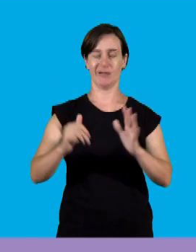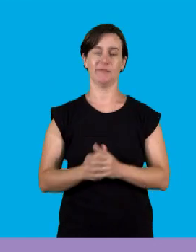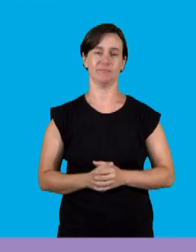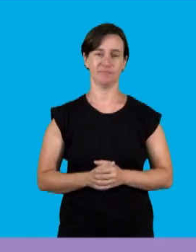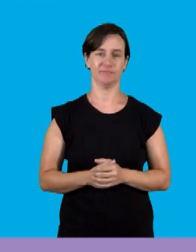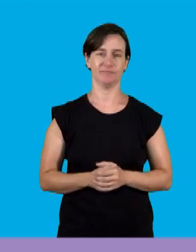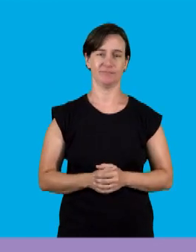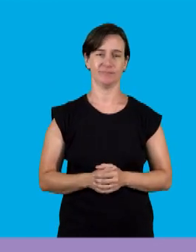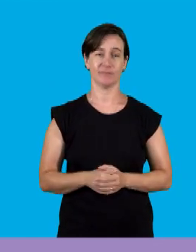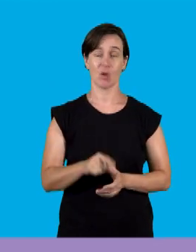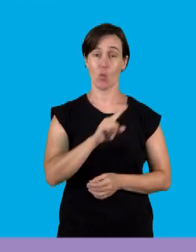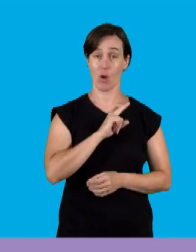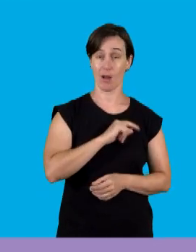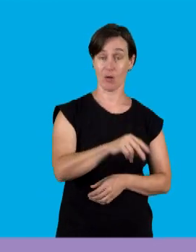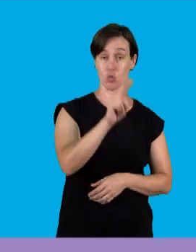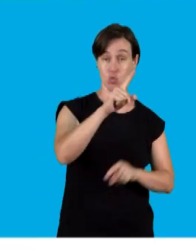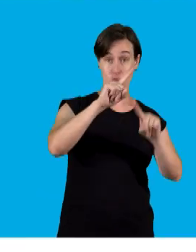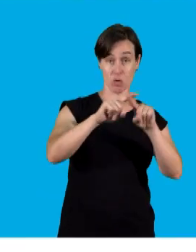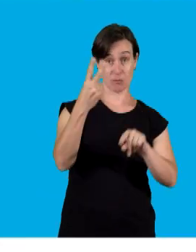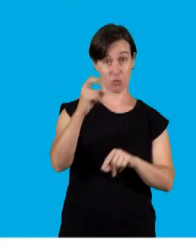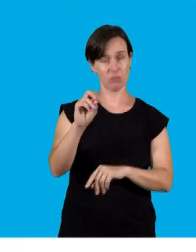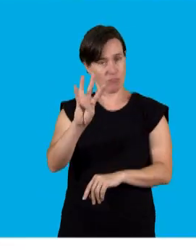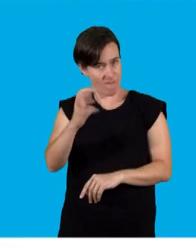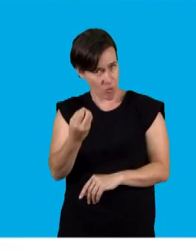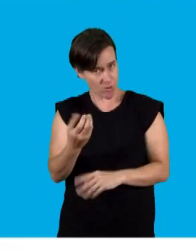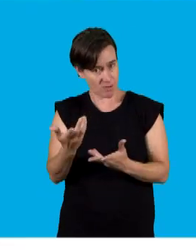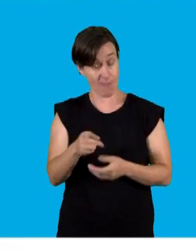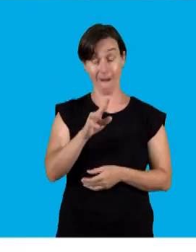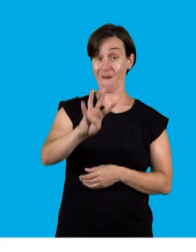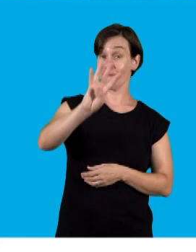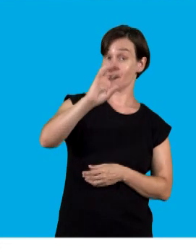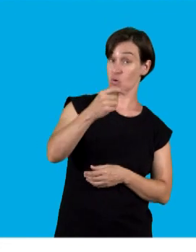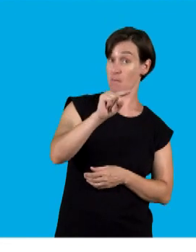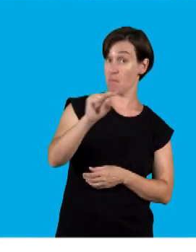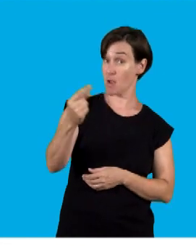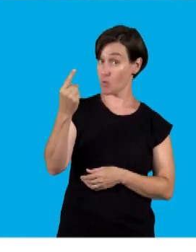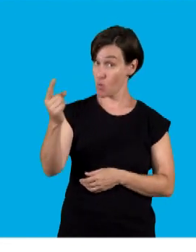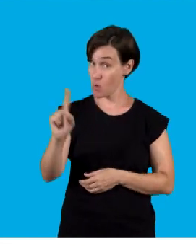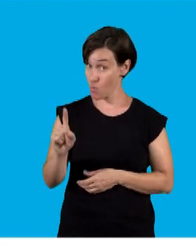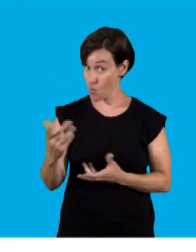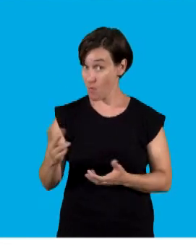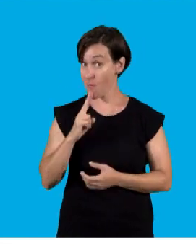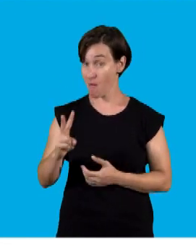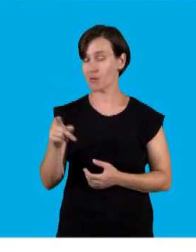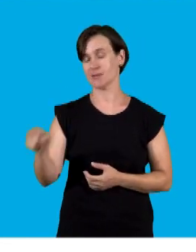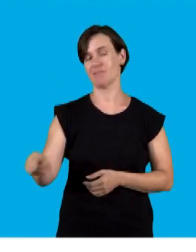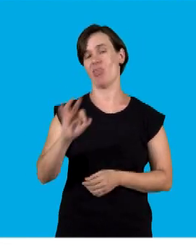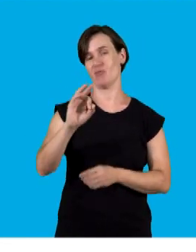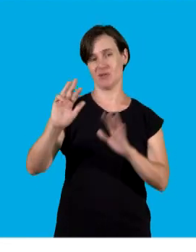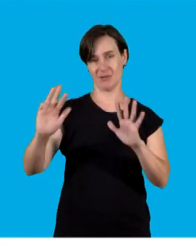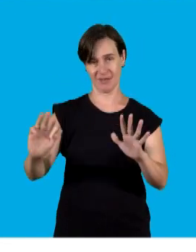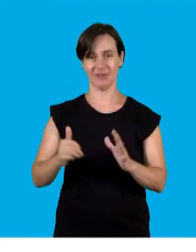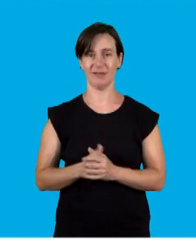it is 39, because 2 multiplied by 20 is 40, and then when we subtract 1, we get